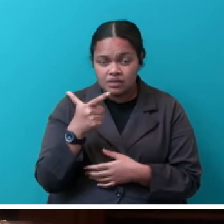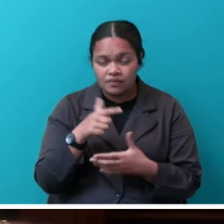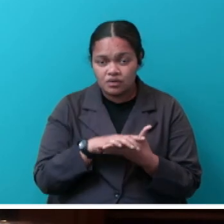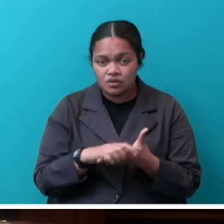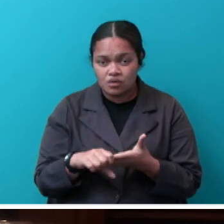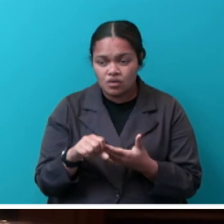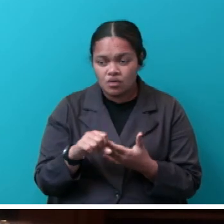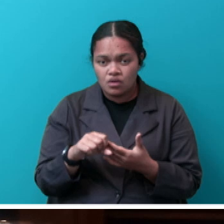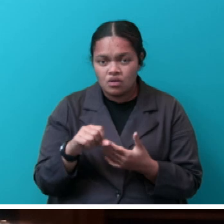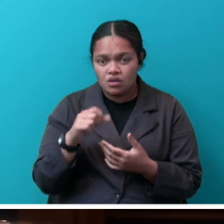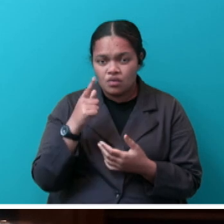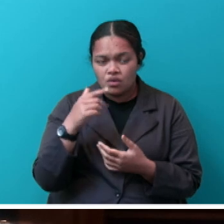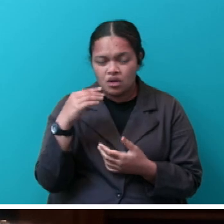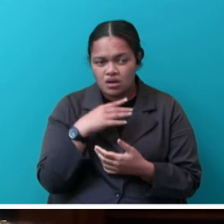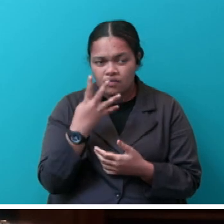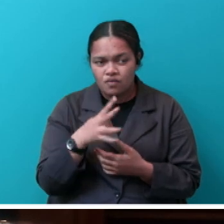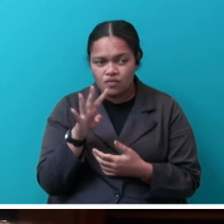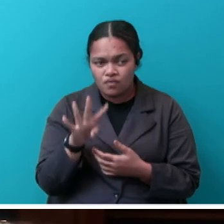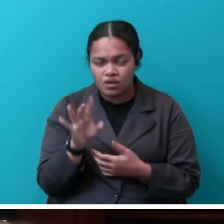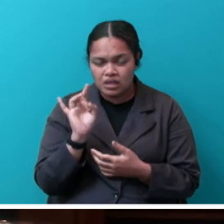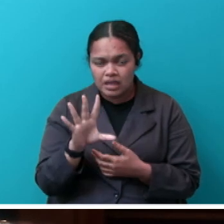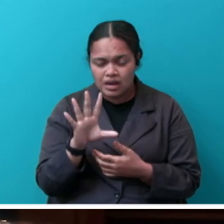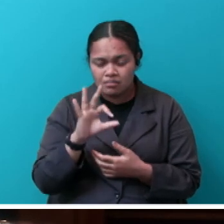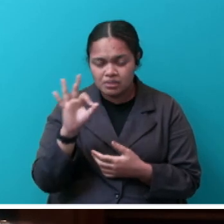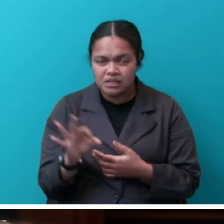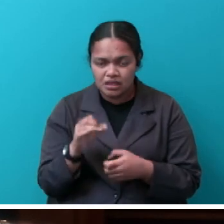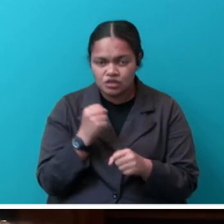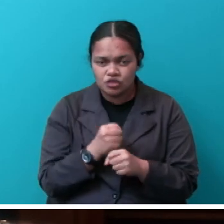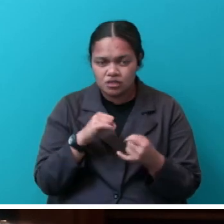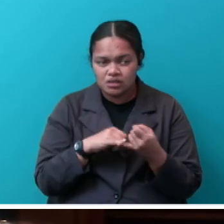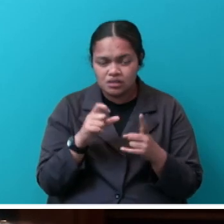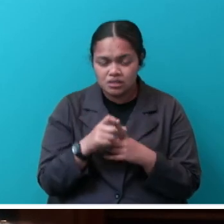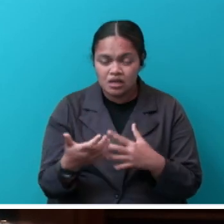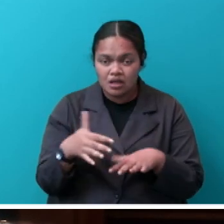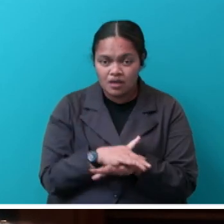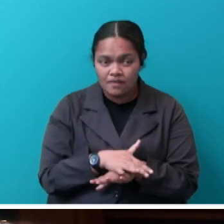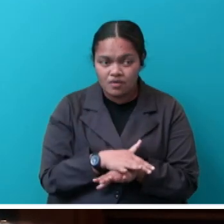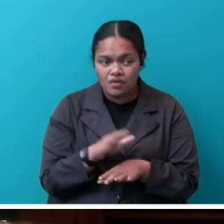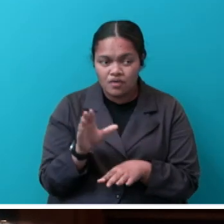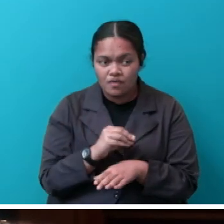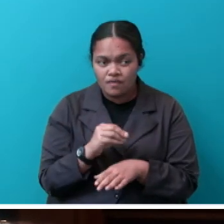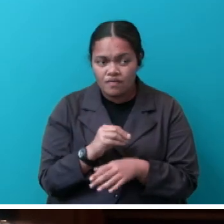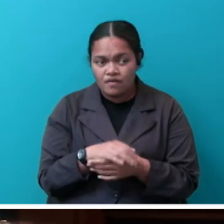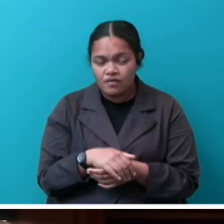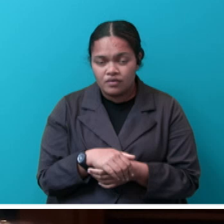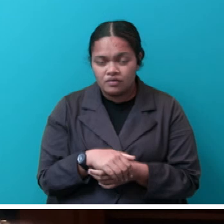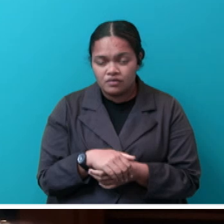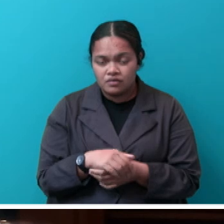144 plus 10% GST, covering the operational costs of the third-party